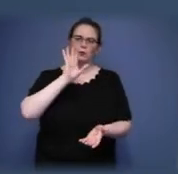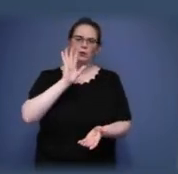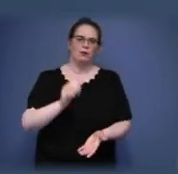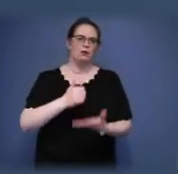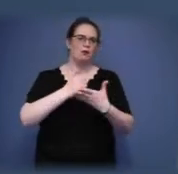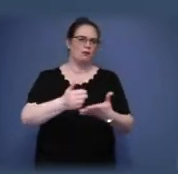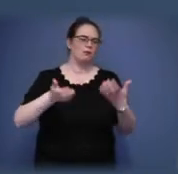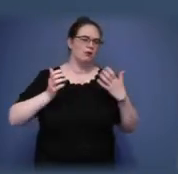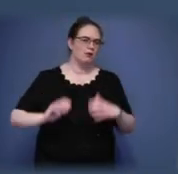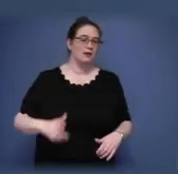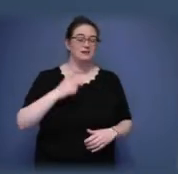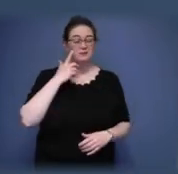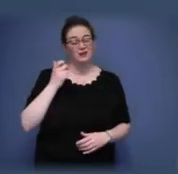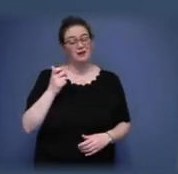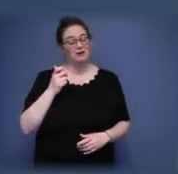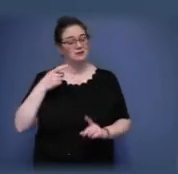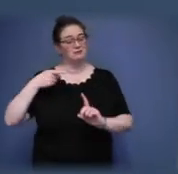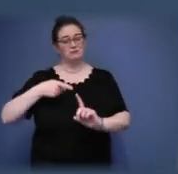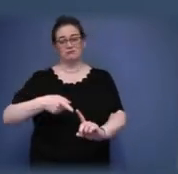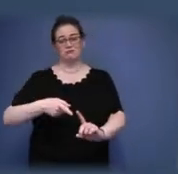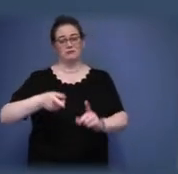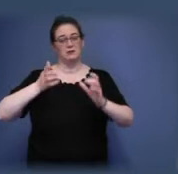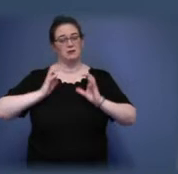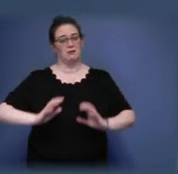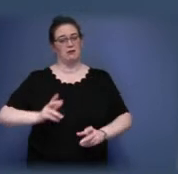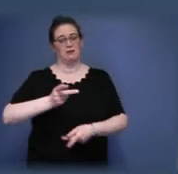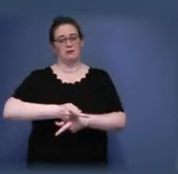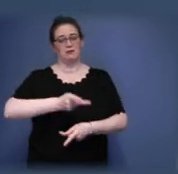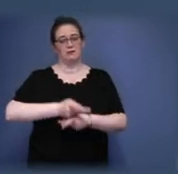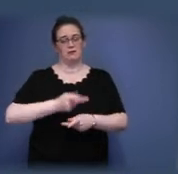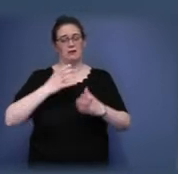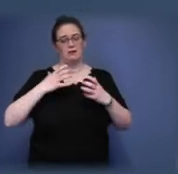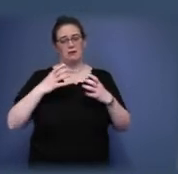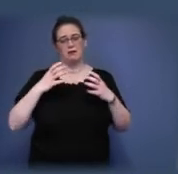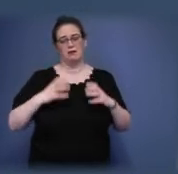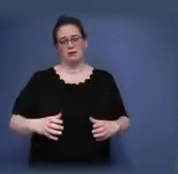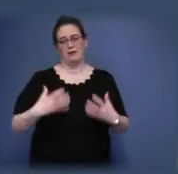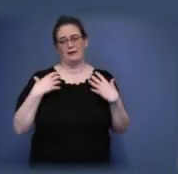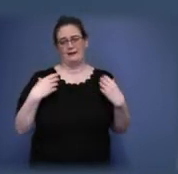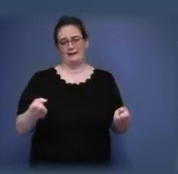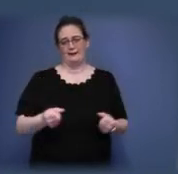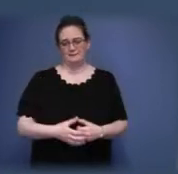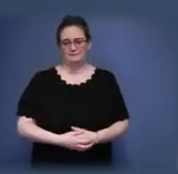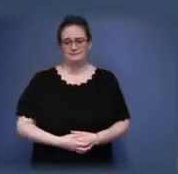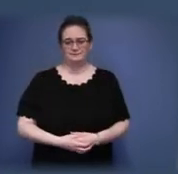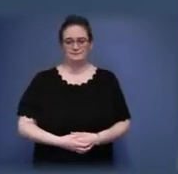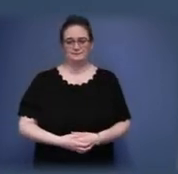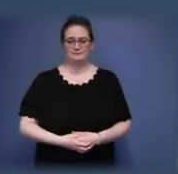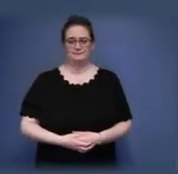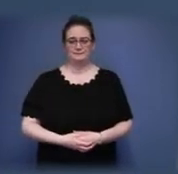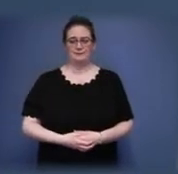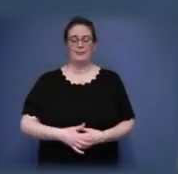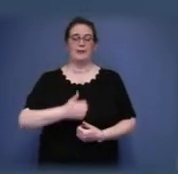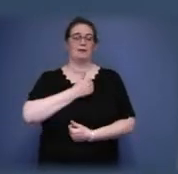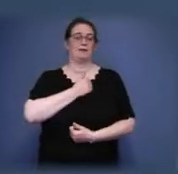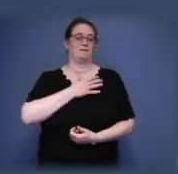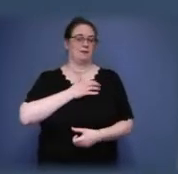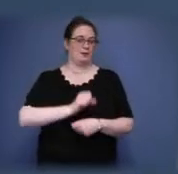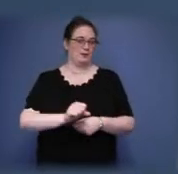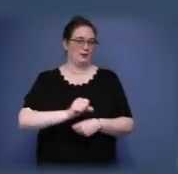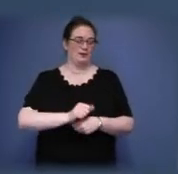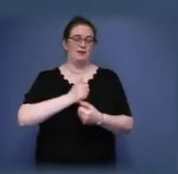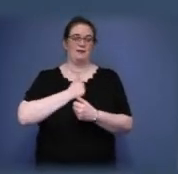our clients, because at the center of everything is client care and client healing. So love my work, love what I